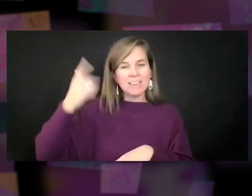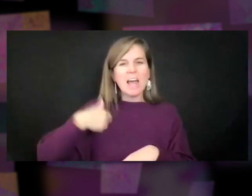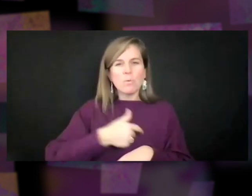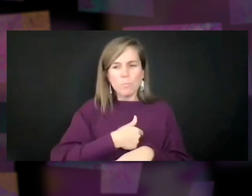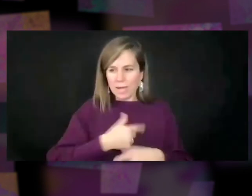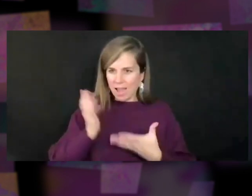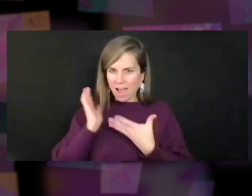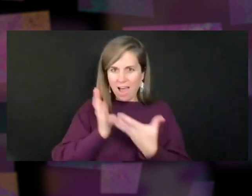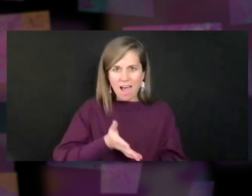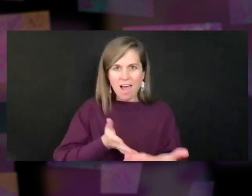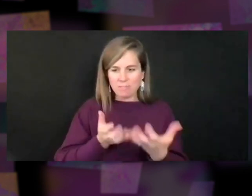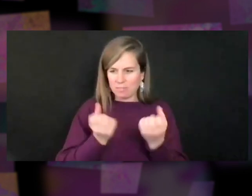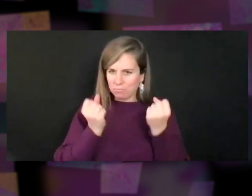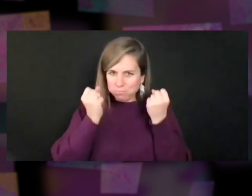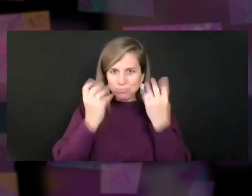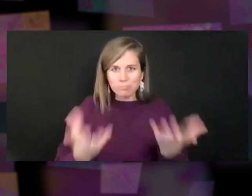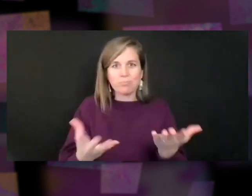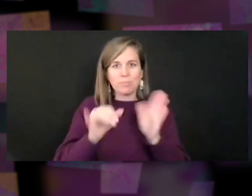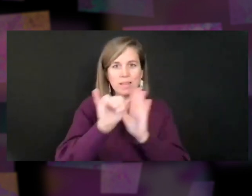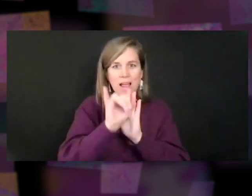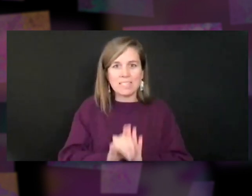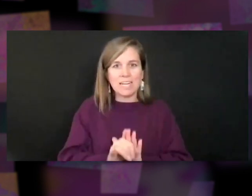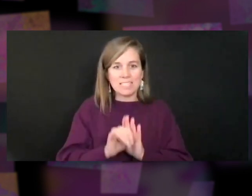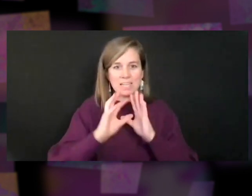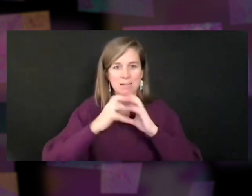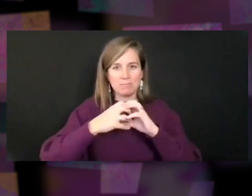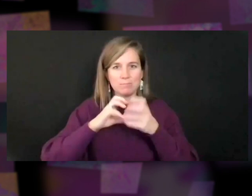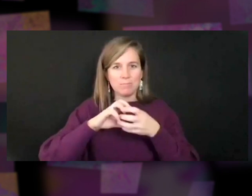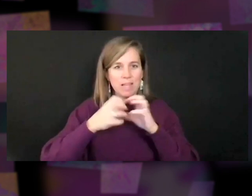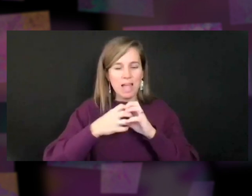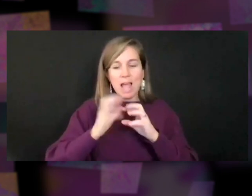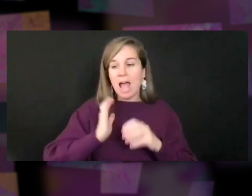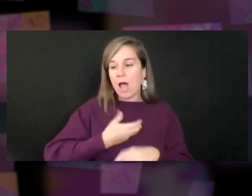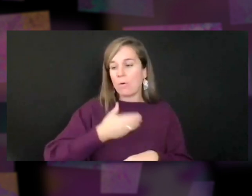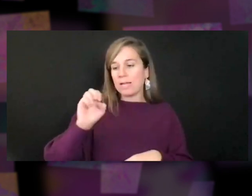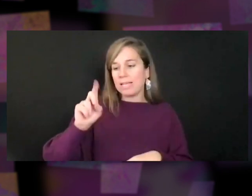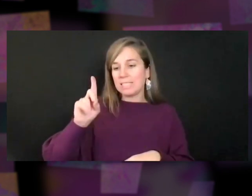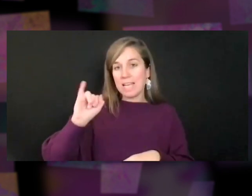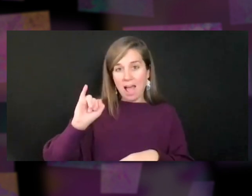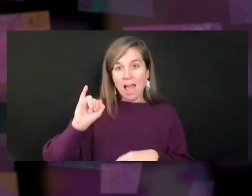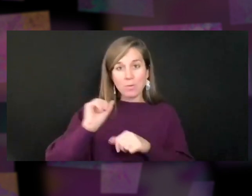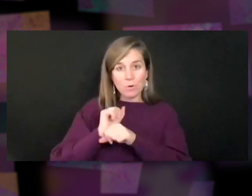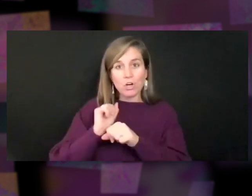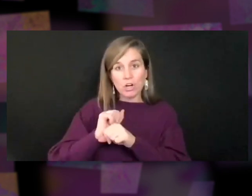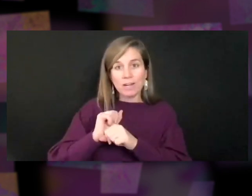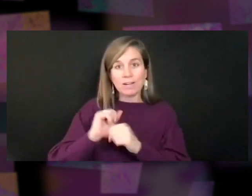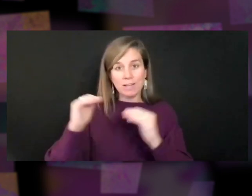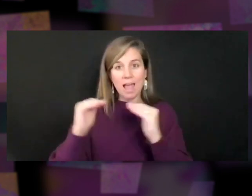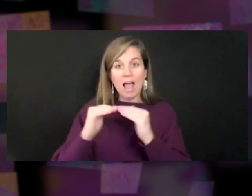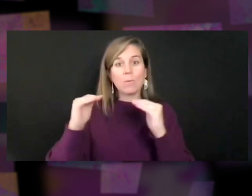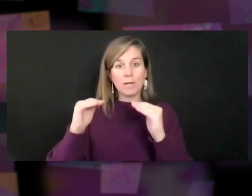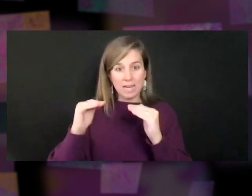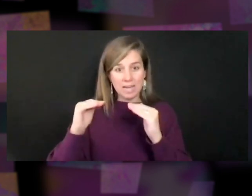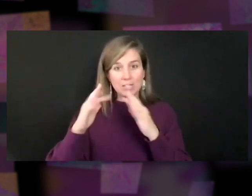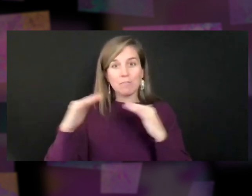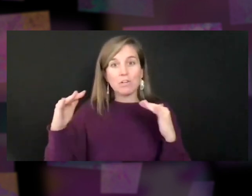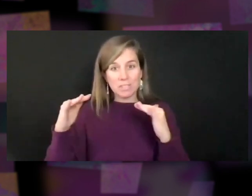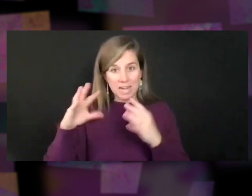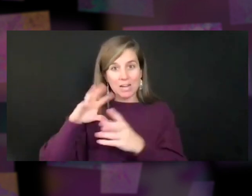identities. Our EDI work, our equity, diversity, inclusion work, and all of those other acronyms for that